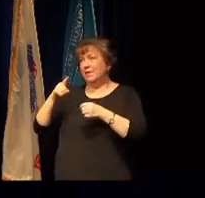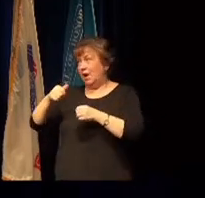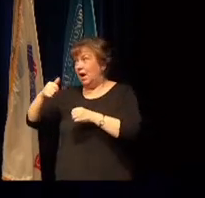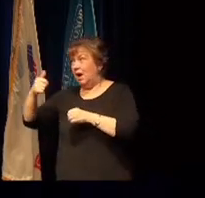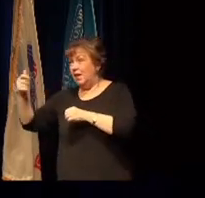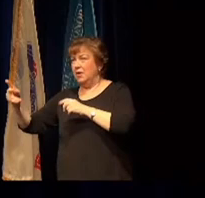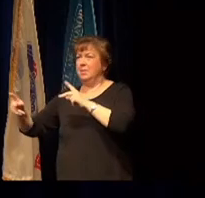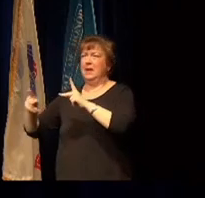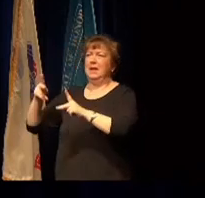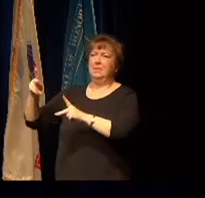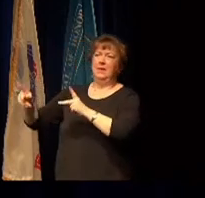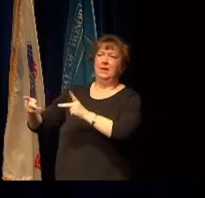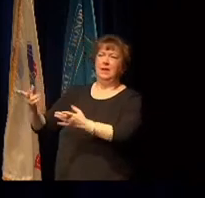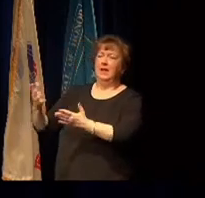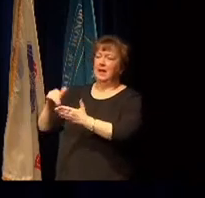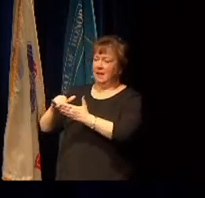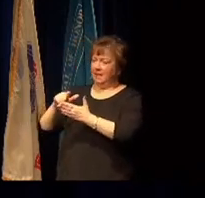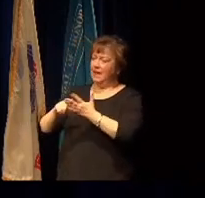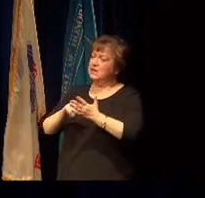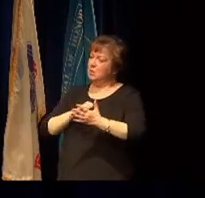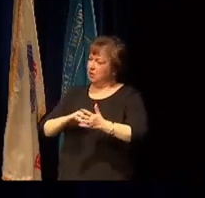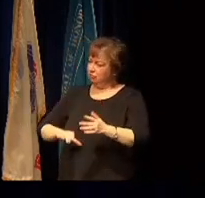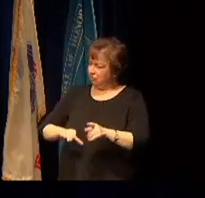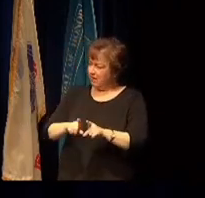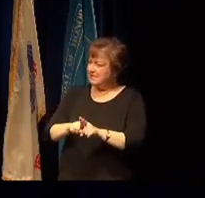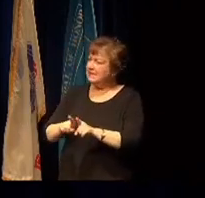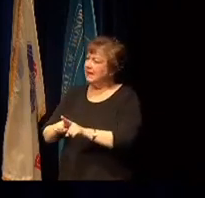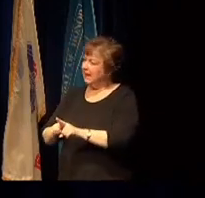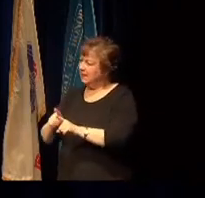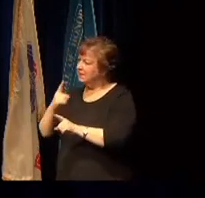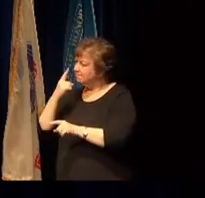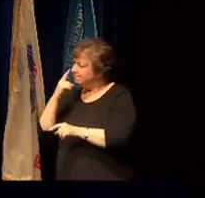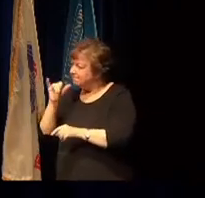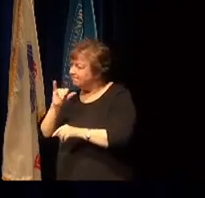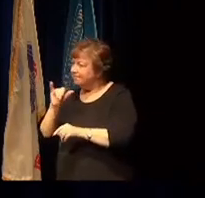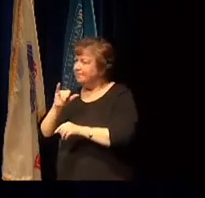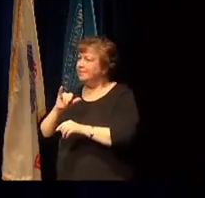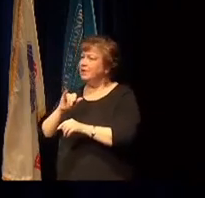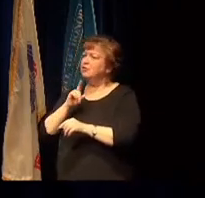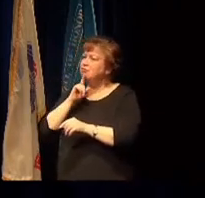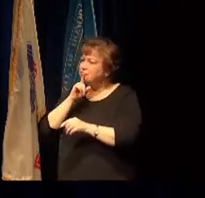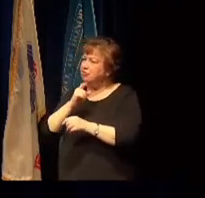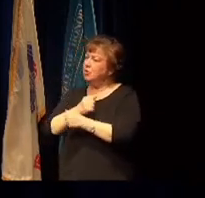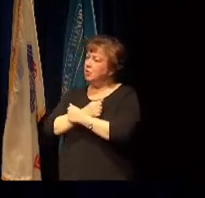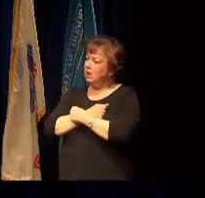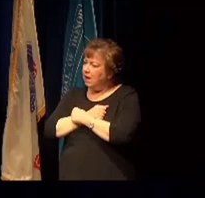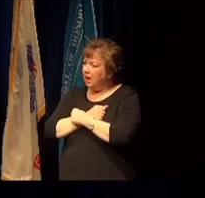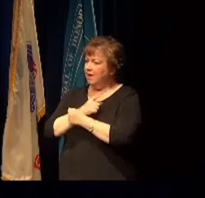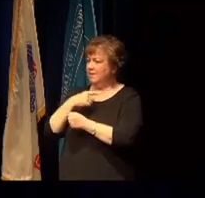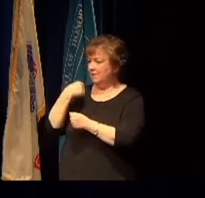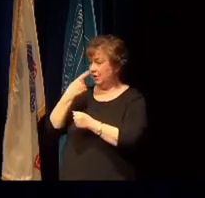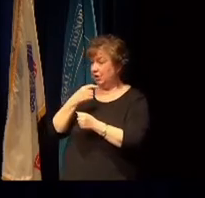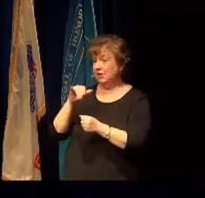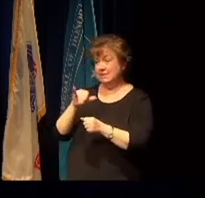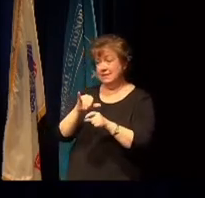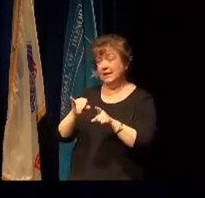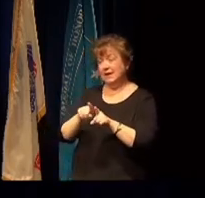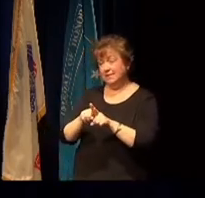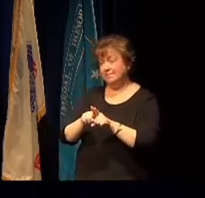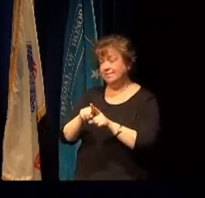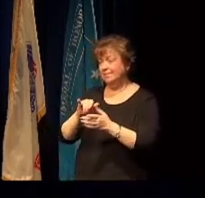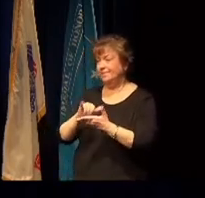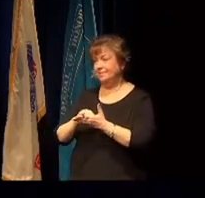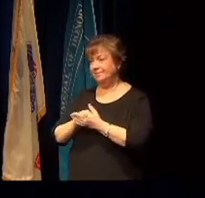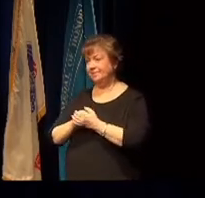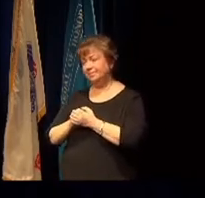people. That's what Christ-likeness, that's what true love is really all about.